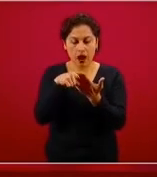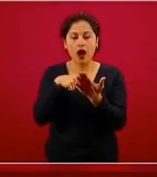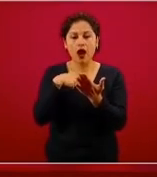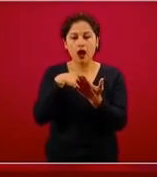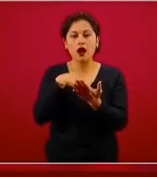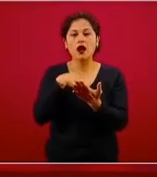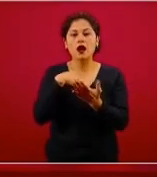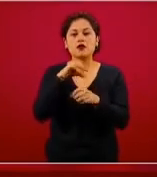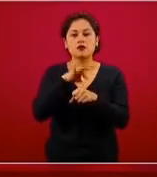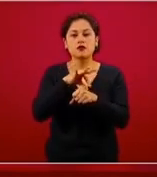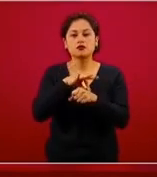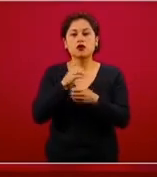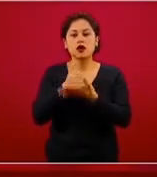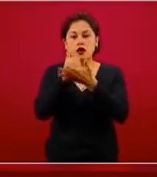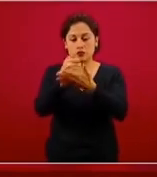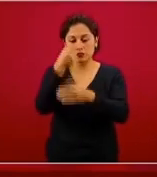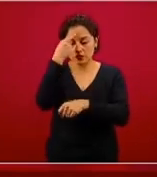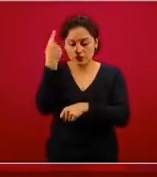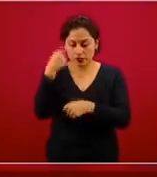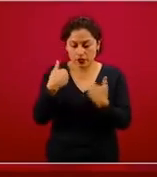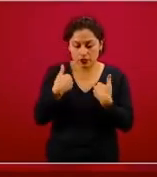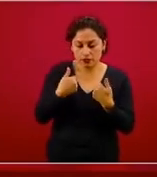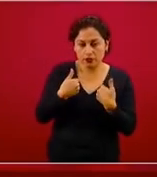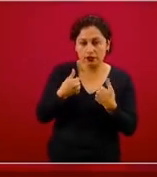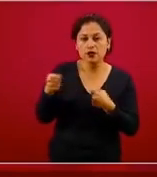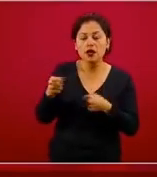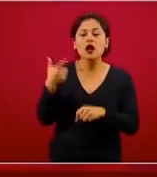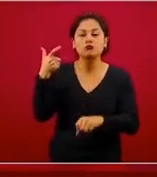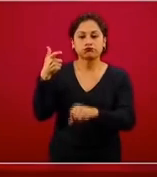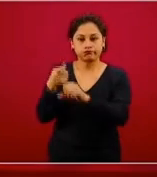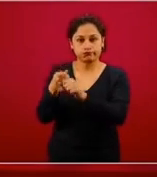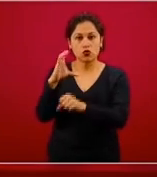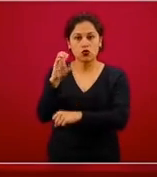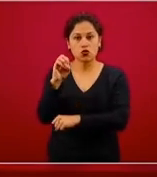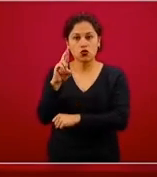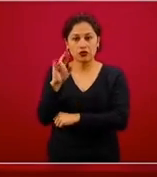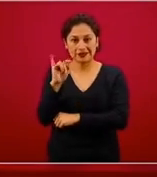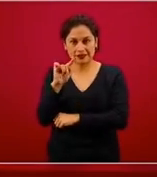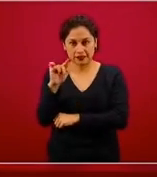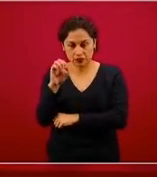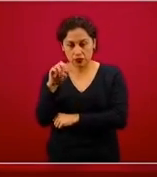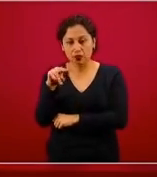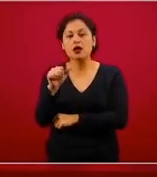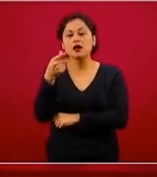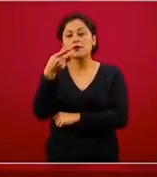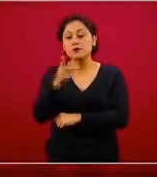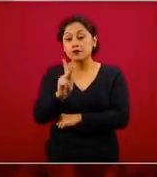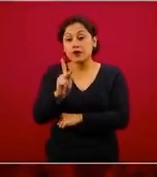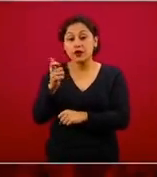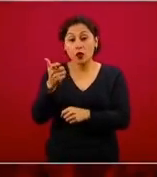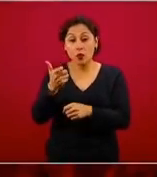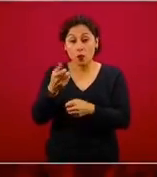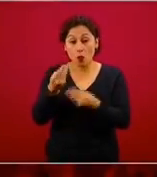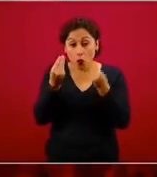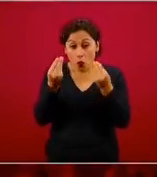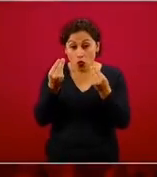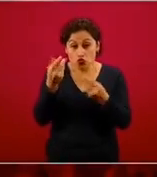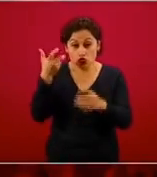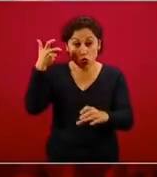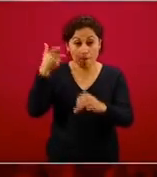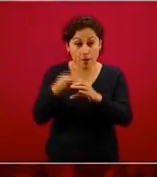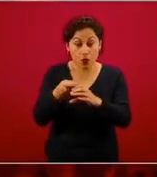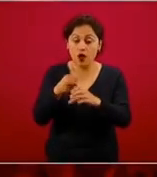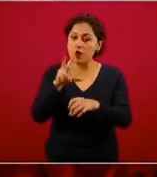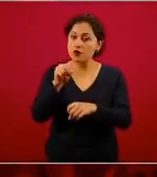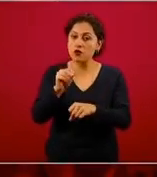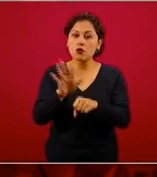usa diagnostics, cortisona, but pero no en dosis we grandes do porque las have dosis mayores information cambian on the mucho el sistema cortisone inmune, por use, but ejemplo, not in such